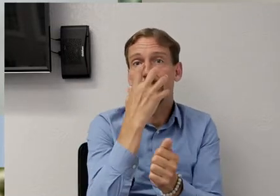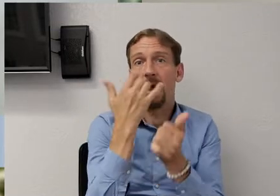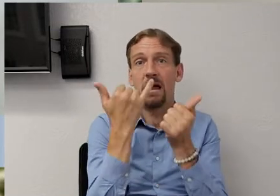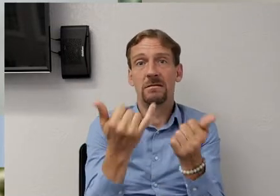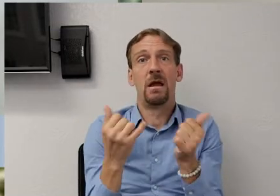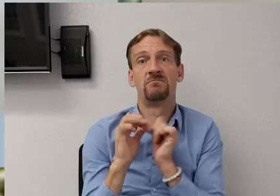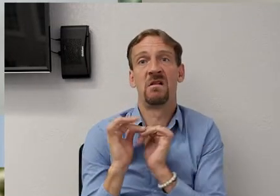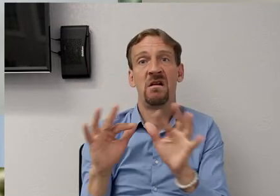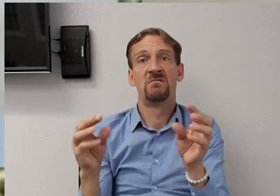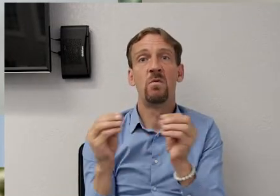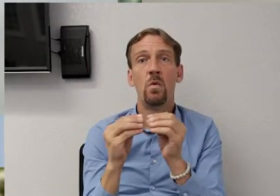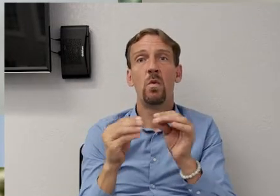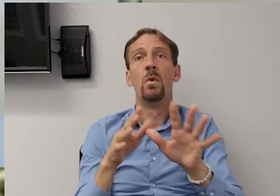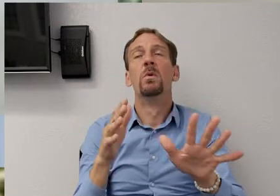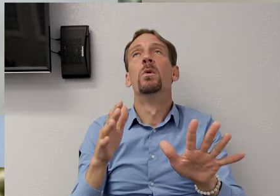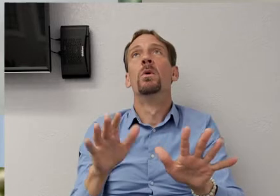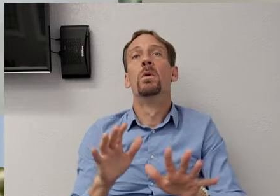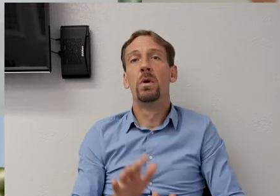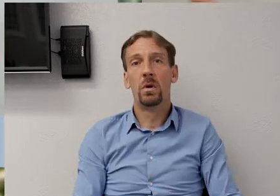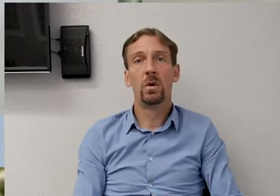plentiful, we now